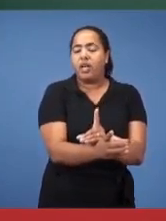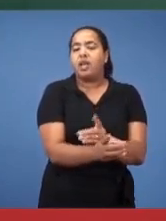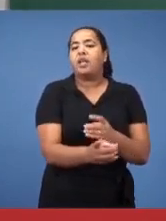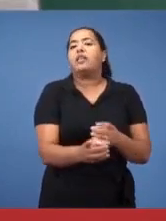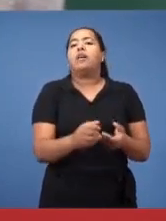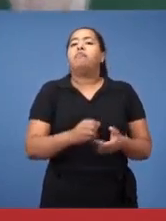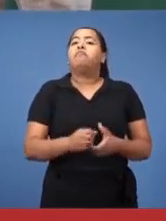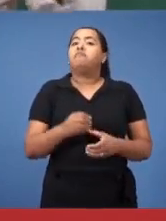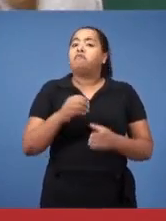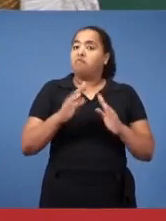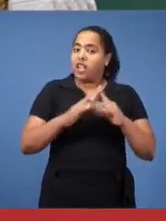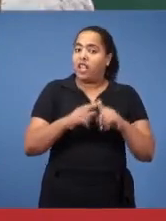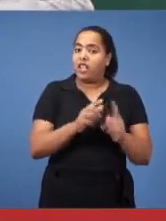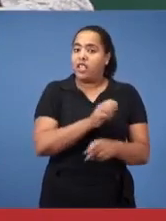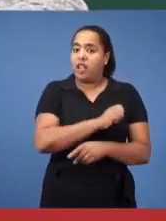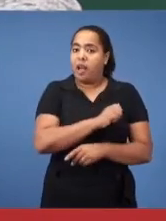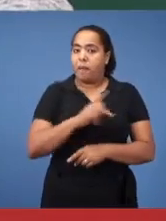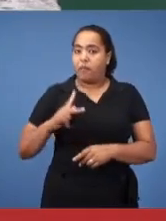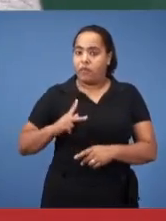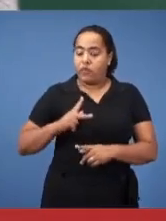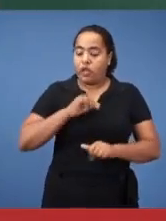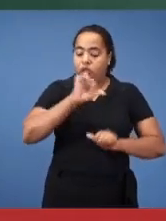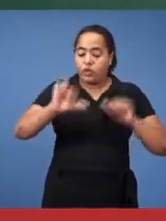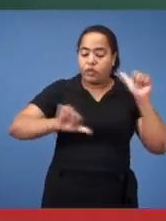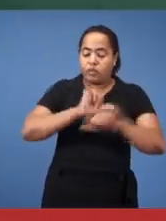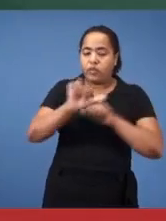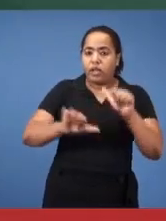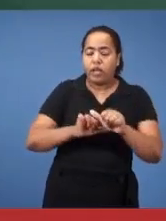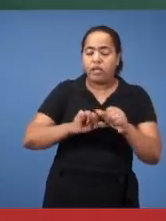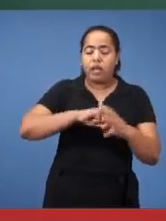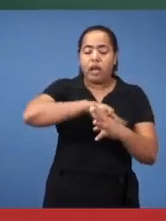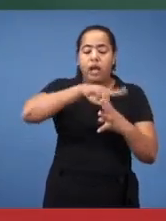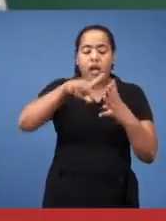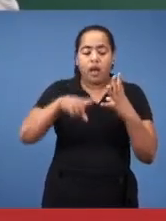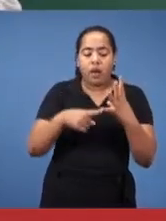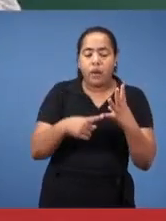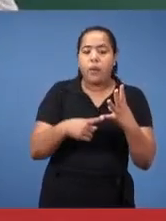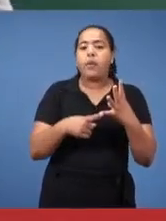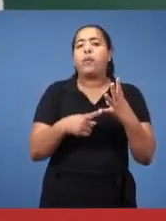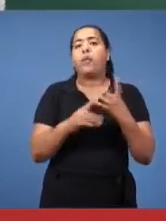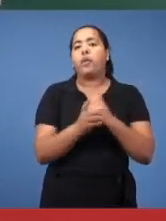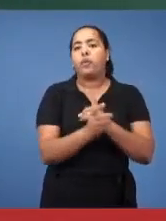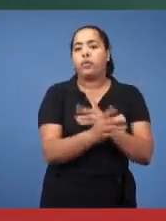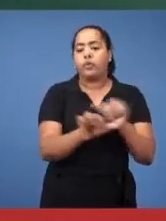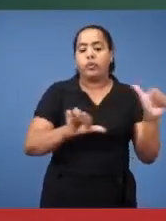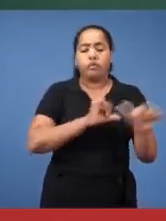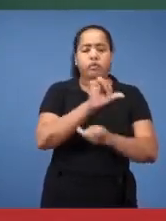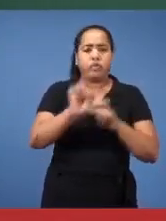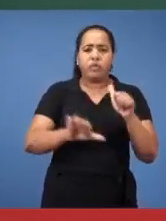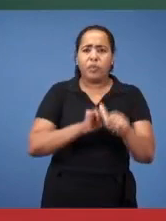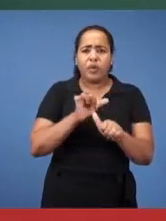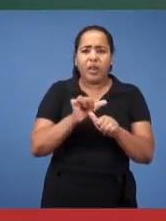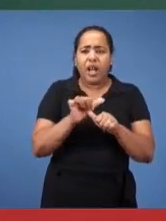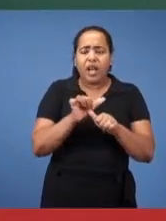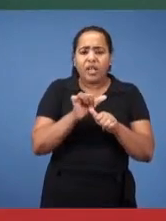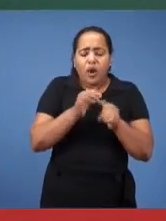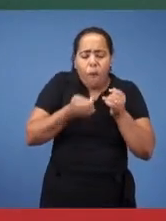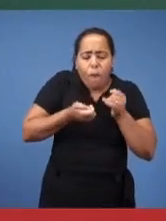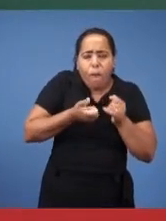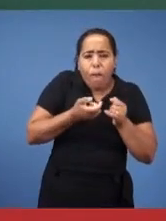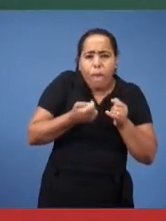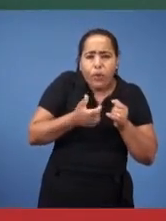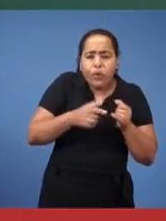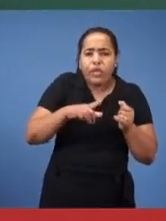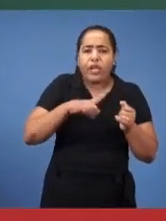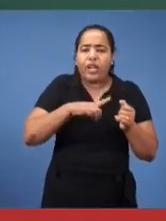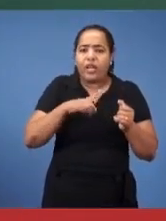that were on the Apostolic Church that had already been changed. The four doctrines that changed, there were